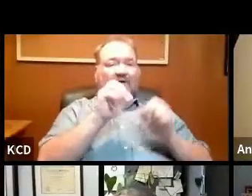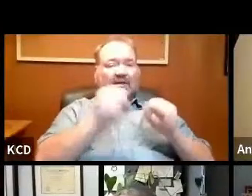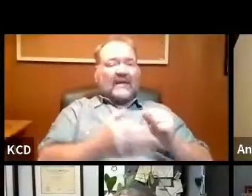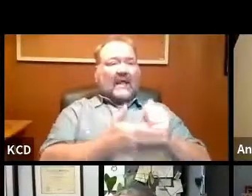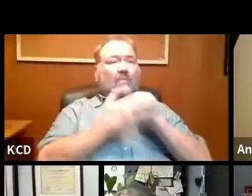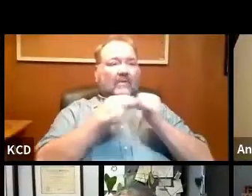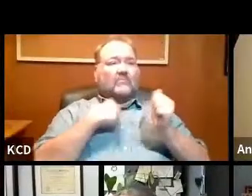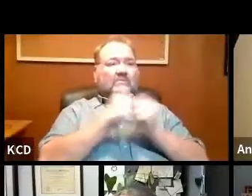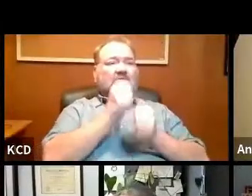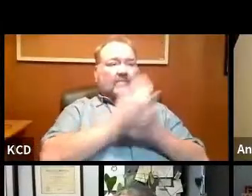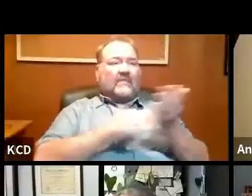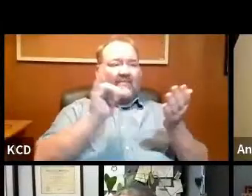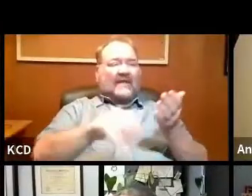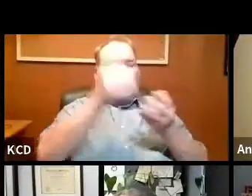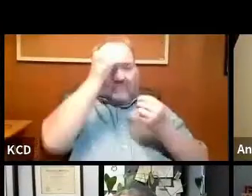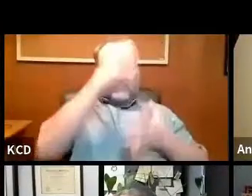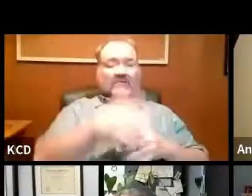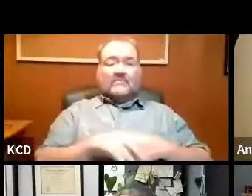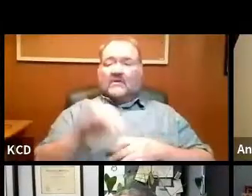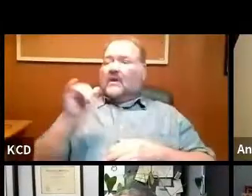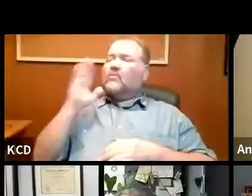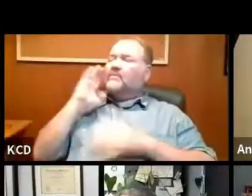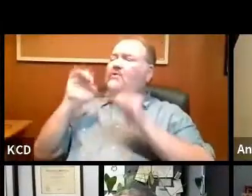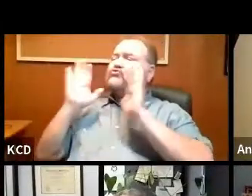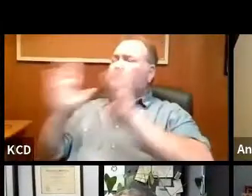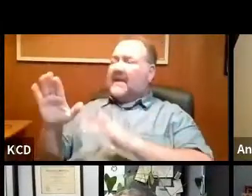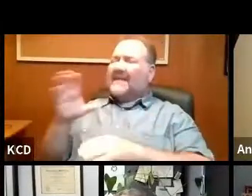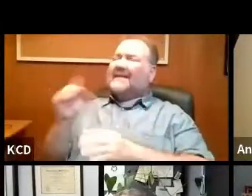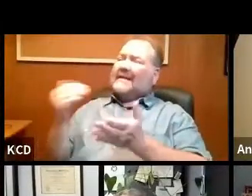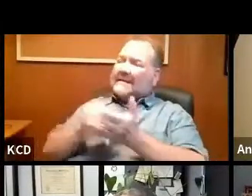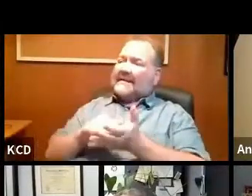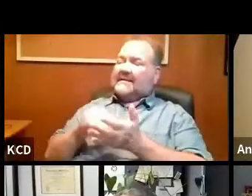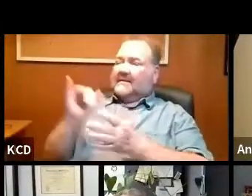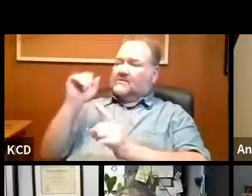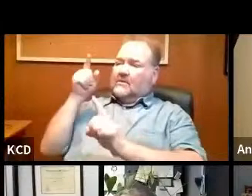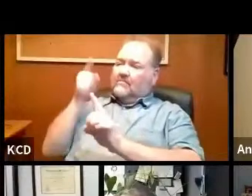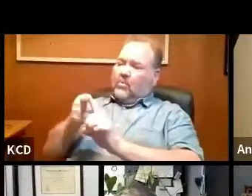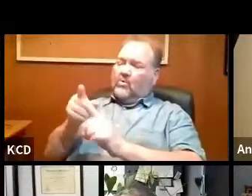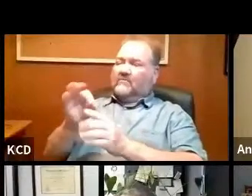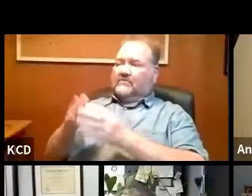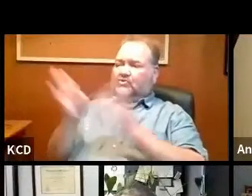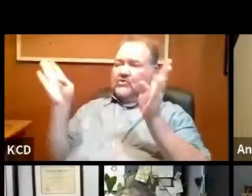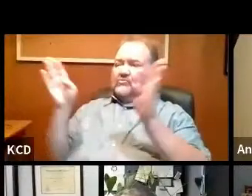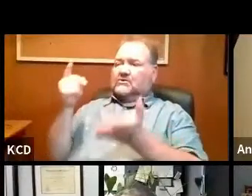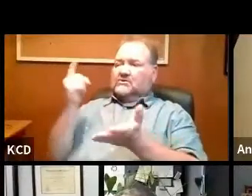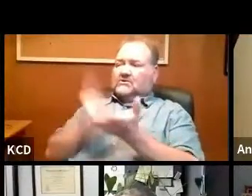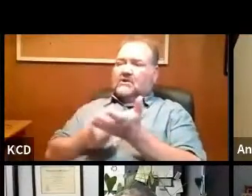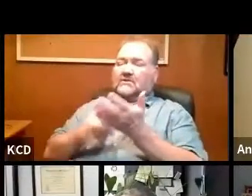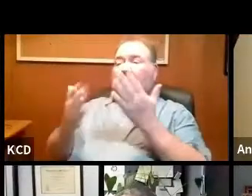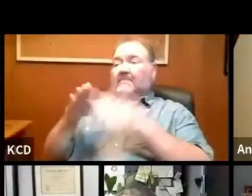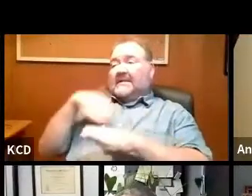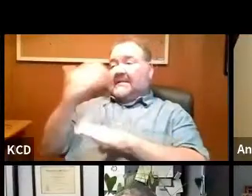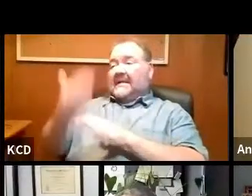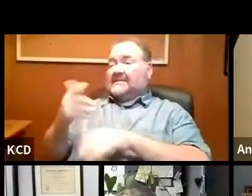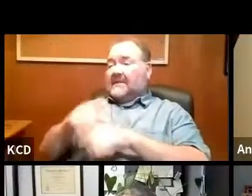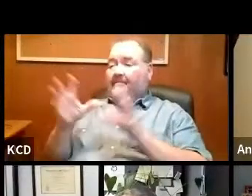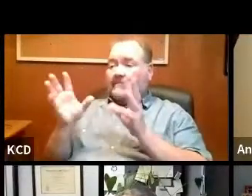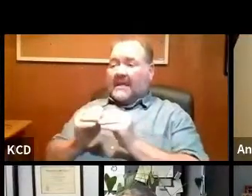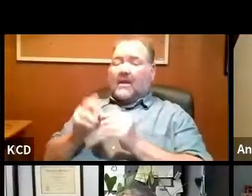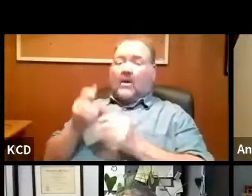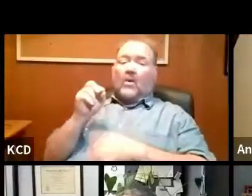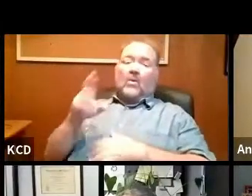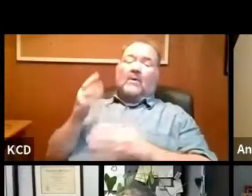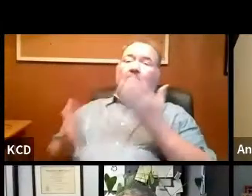get some folks to help. That would be great. And again, that's a point of general discussion, and maybe next time we meet, or